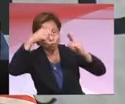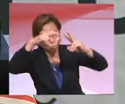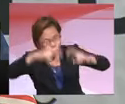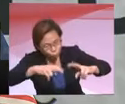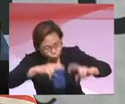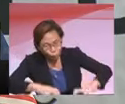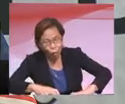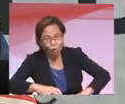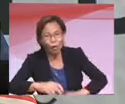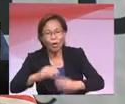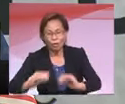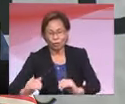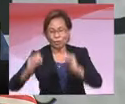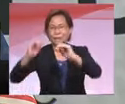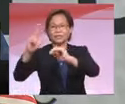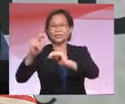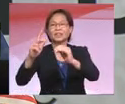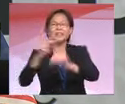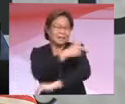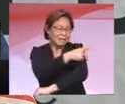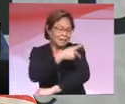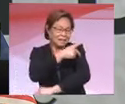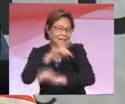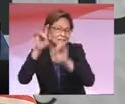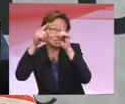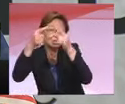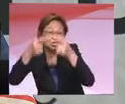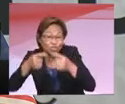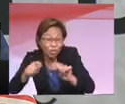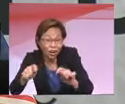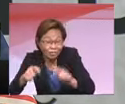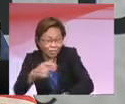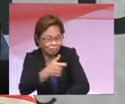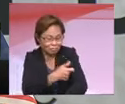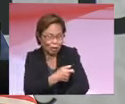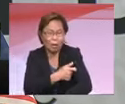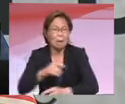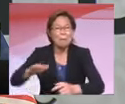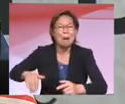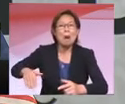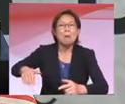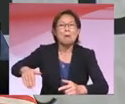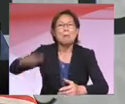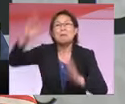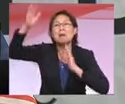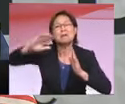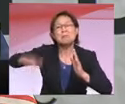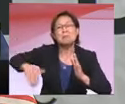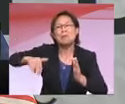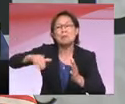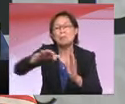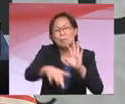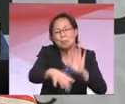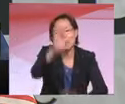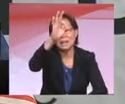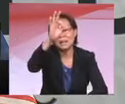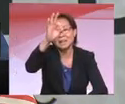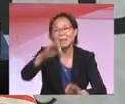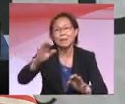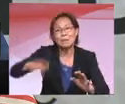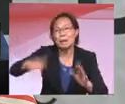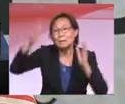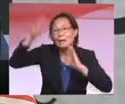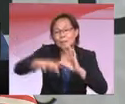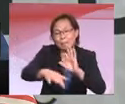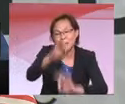to do the phase three clinical trial. So far, we have not concluded that Malaysia has been identified as the hub for phase